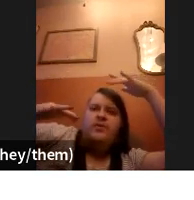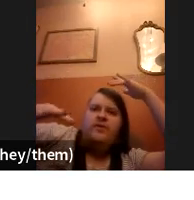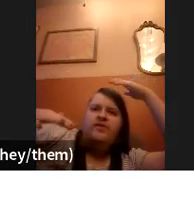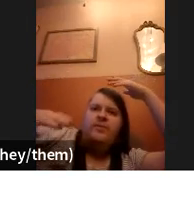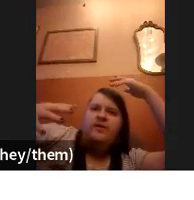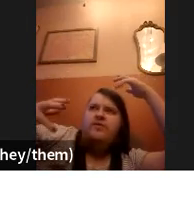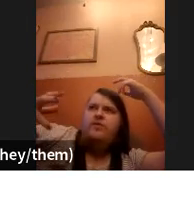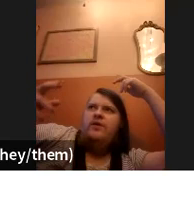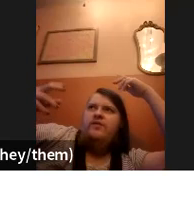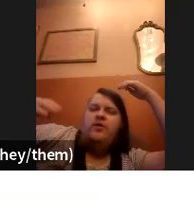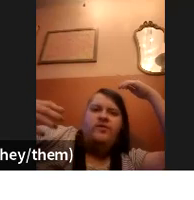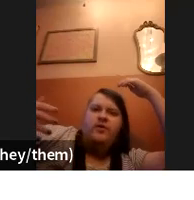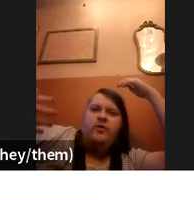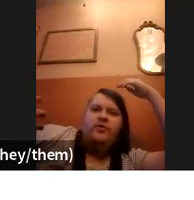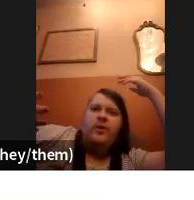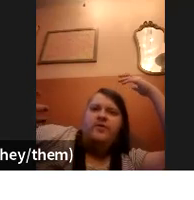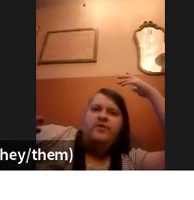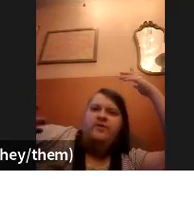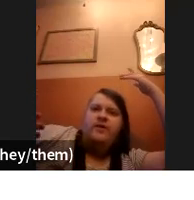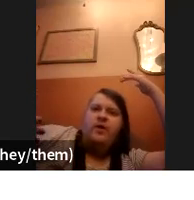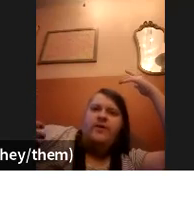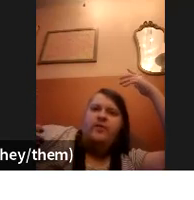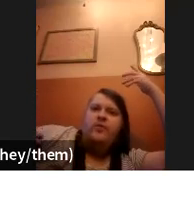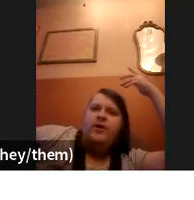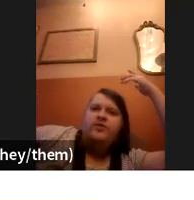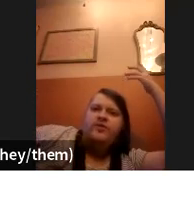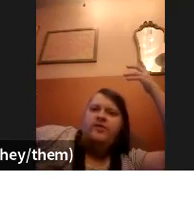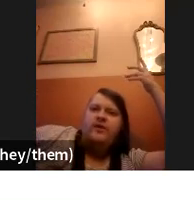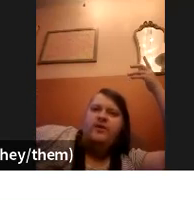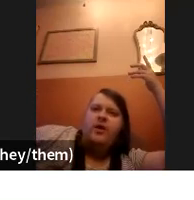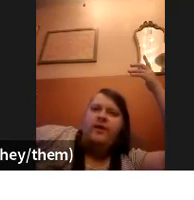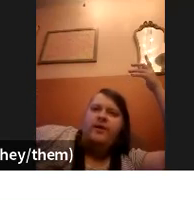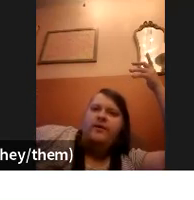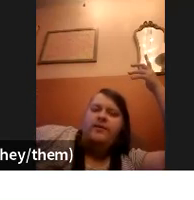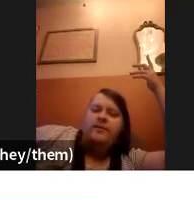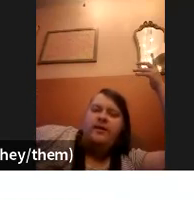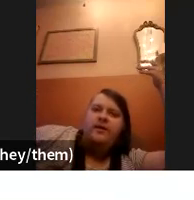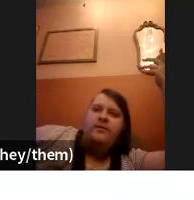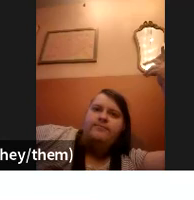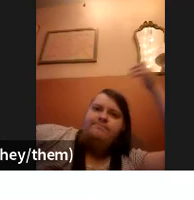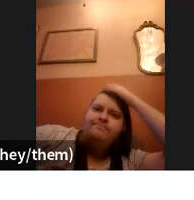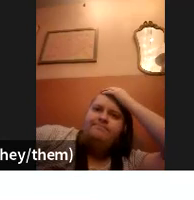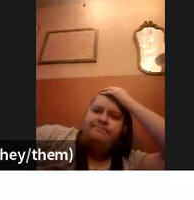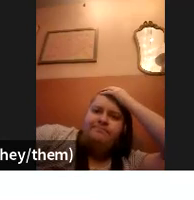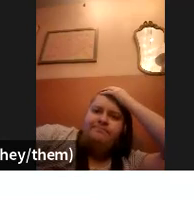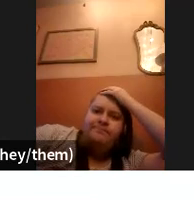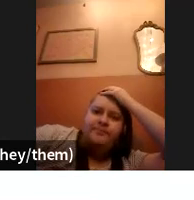lose people's aspects to less carceral responses if they call 911 just because they didn't call 988.